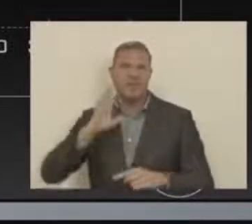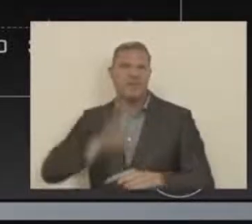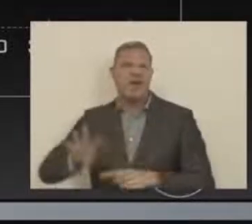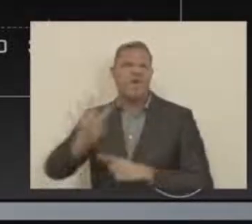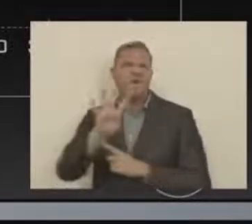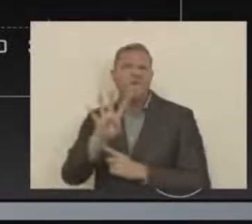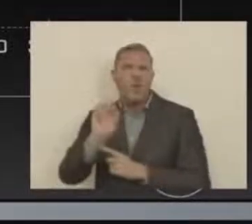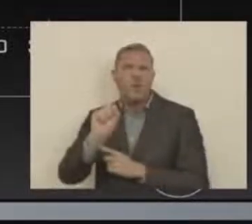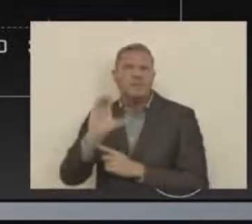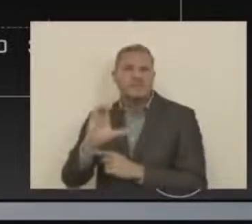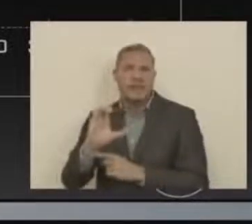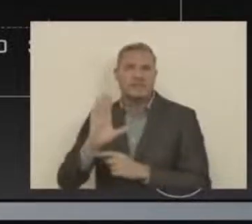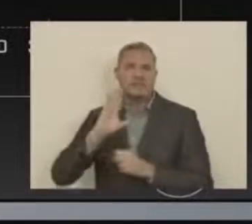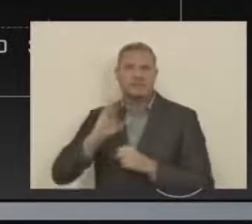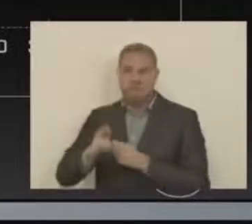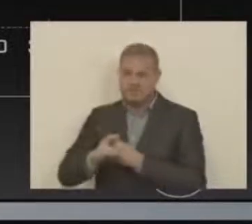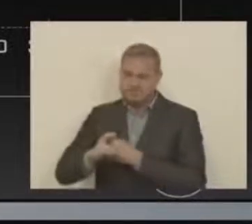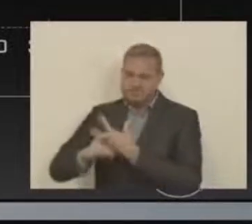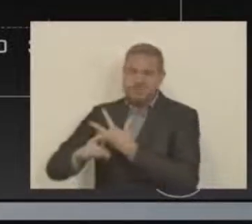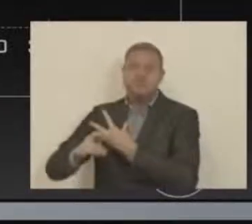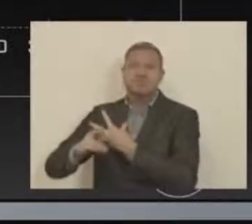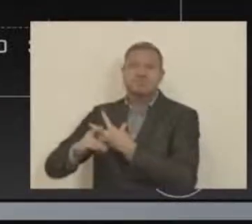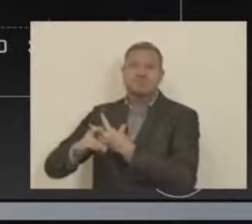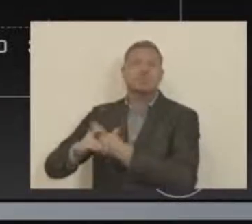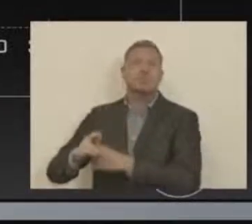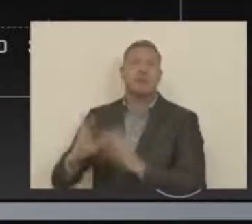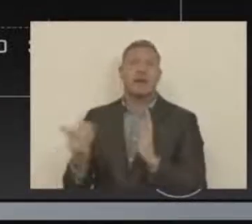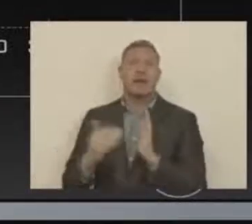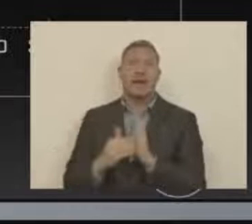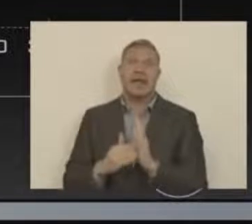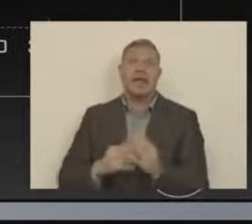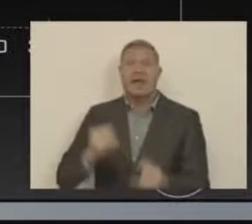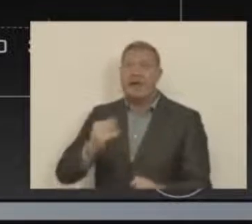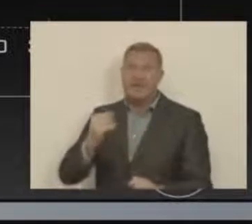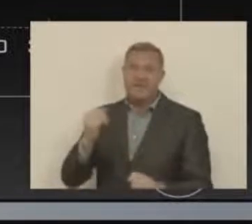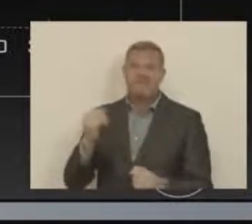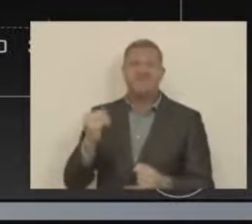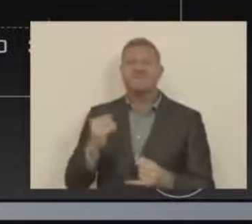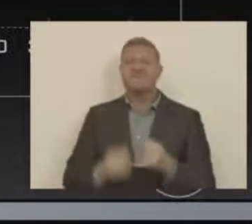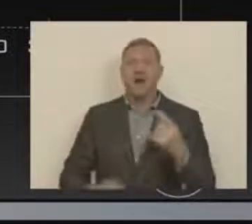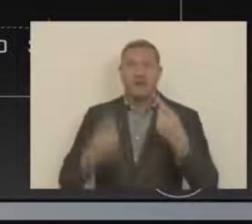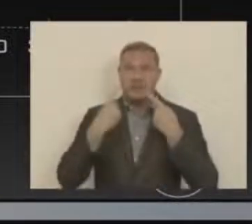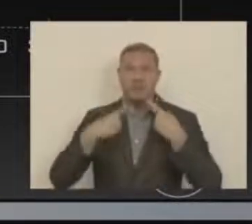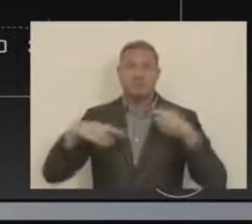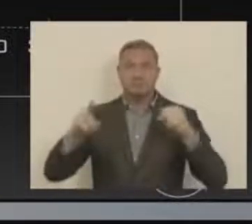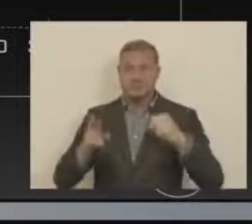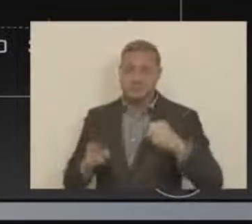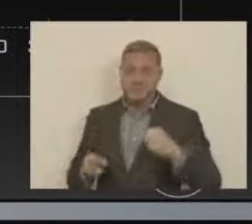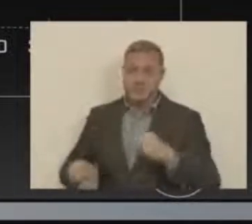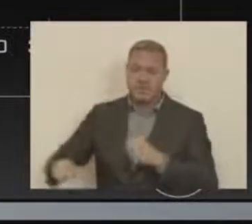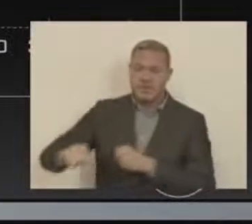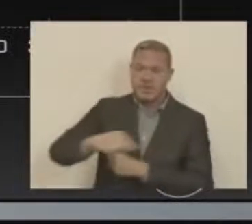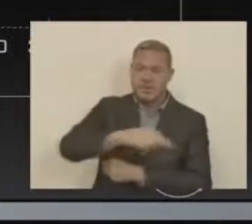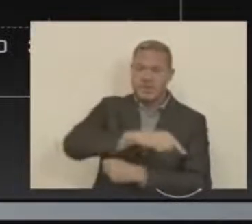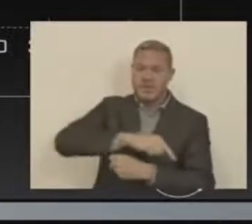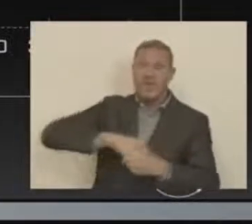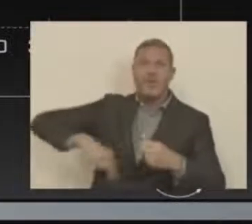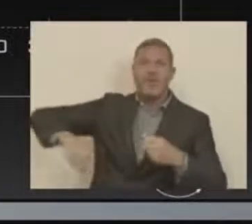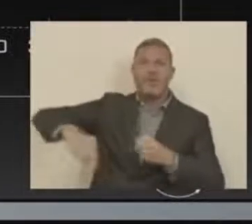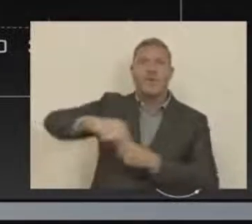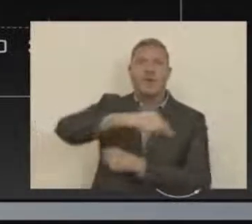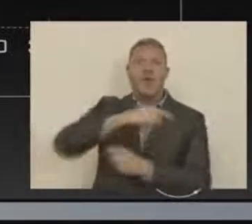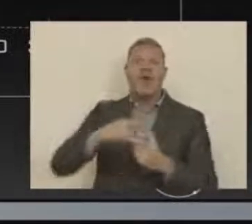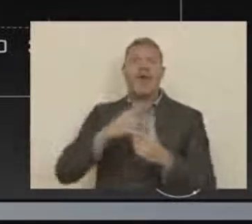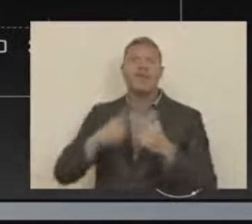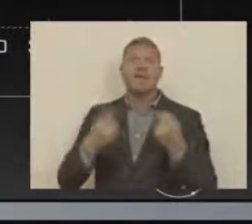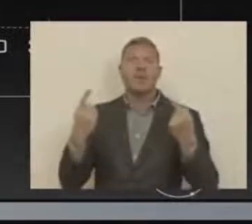put us into our final orbit. This will be so exciting for us because we can then release our payloads and our mission will be complete. We are so excited